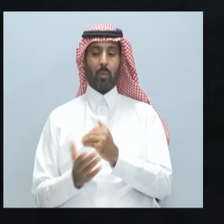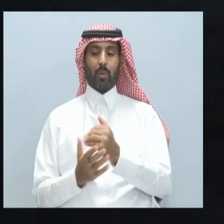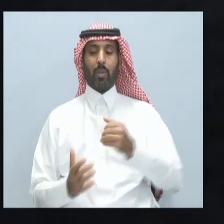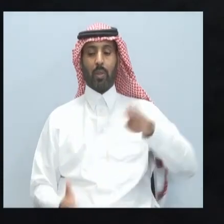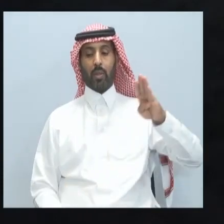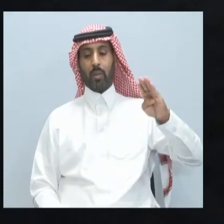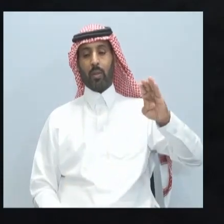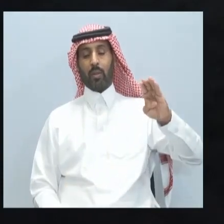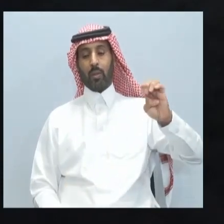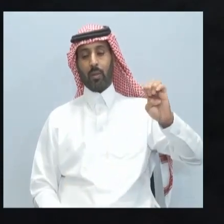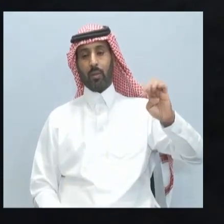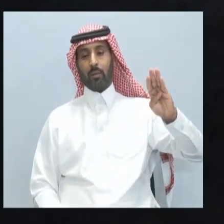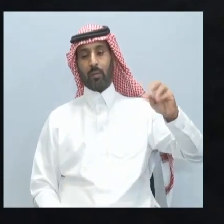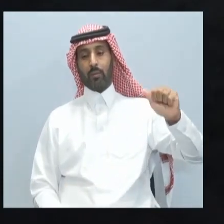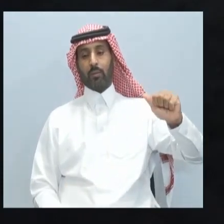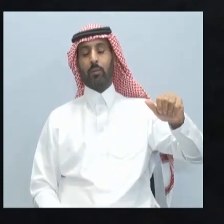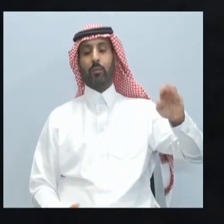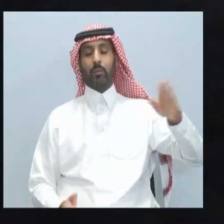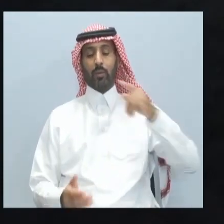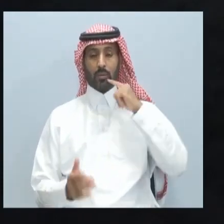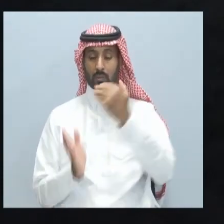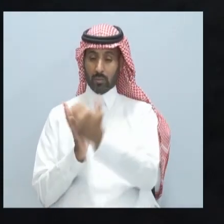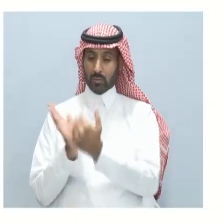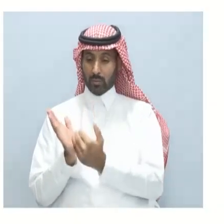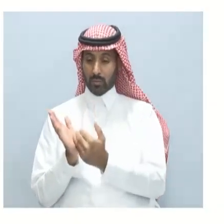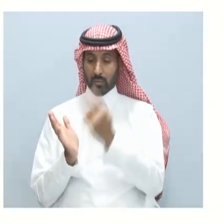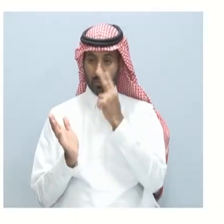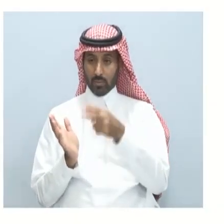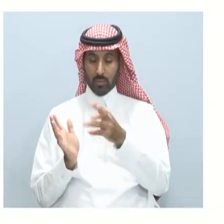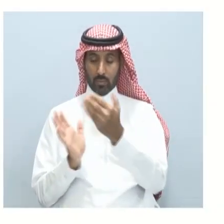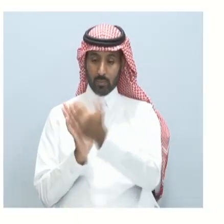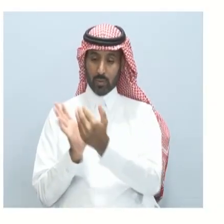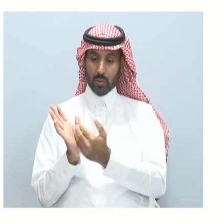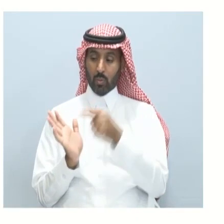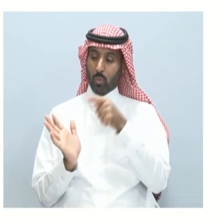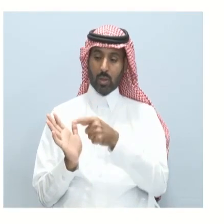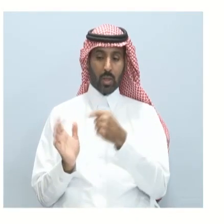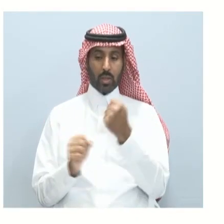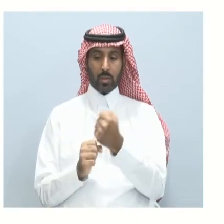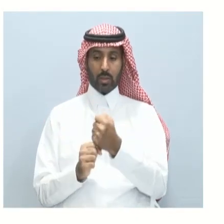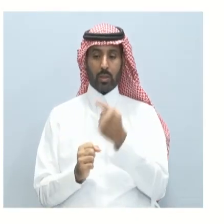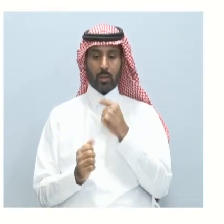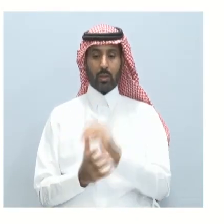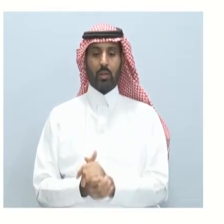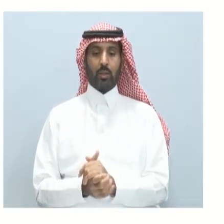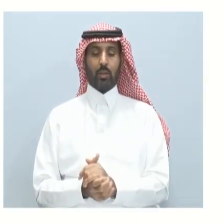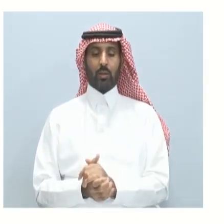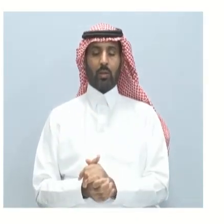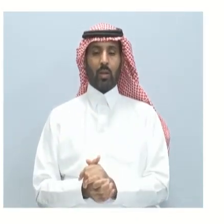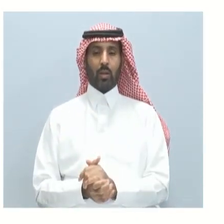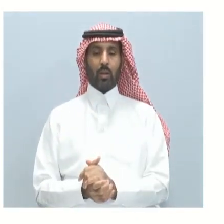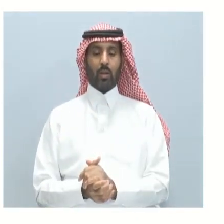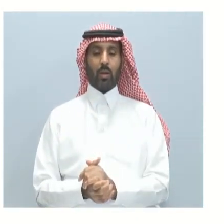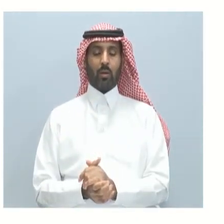as you can see. Now we have the essay. I'm going to just show you by detail what I did. Now we have